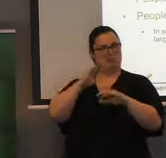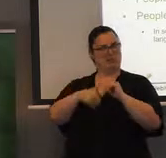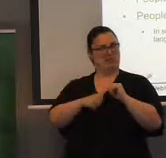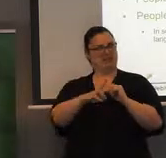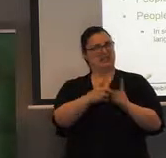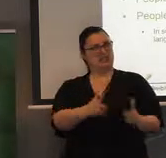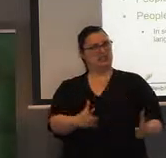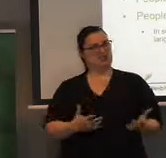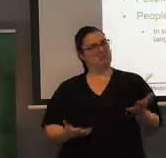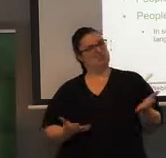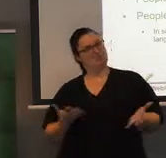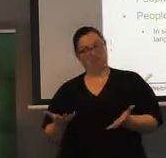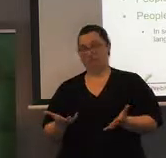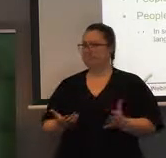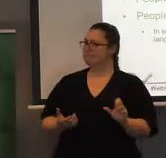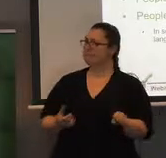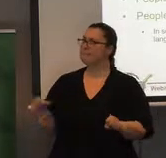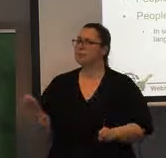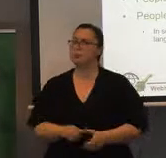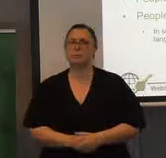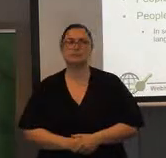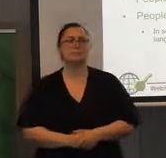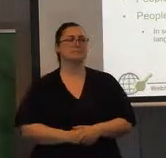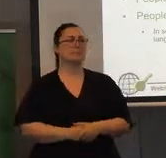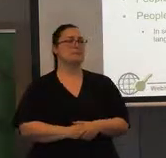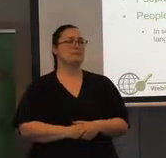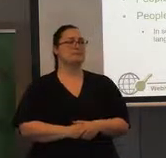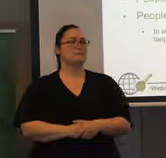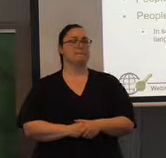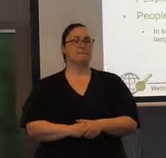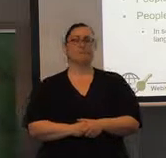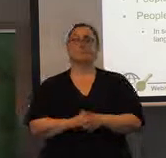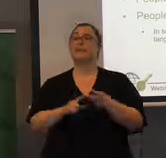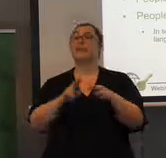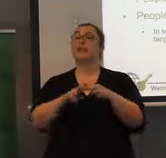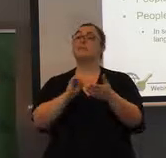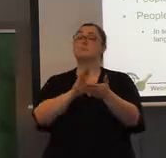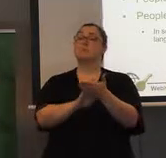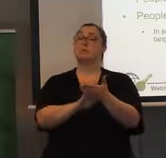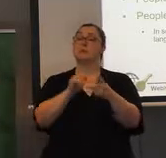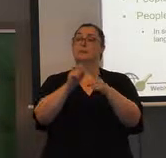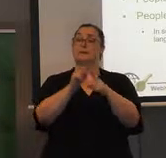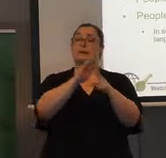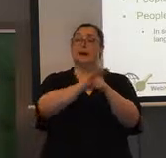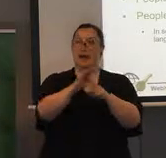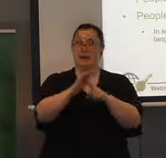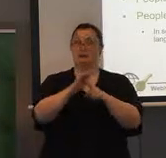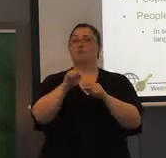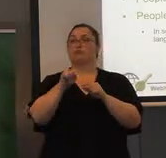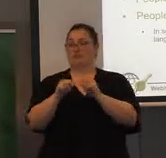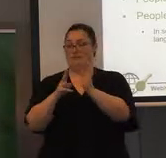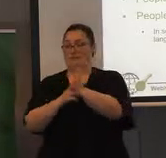we care about our users? Yes, we do. Did you know that if you use the abbreviation PH